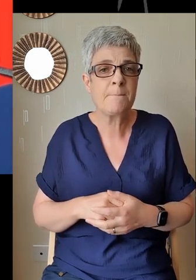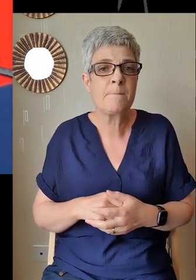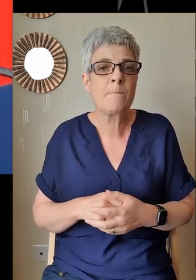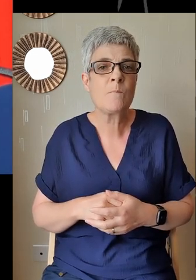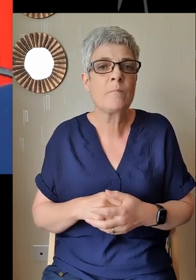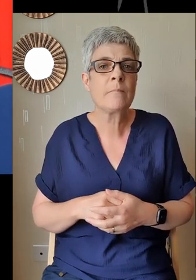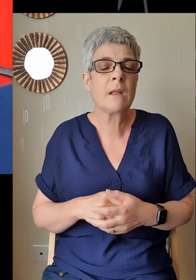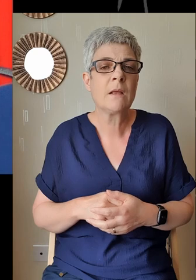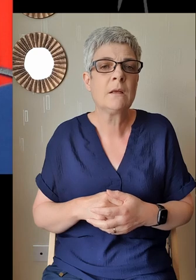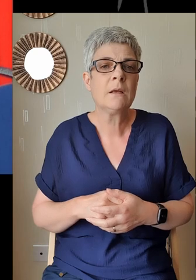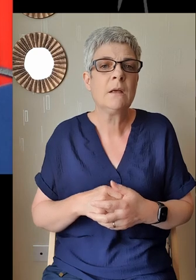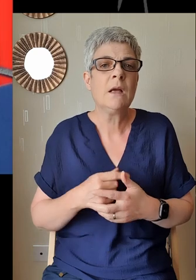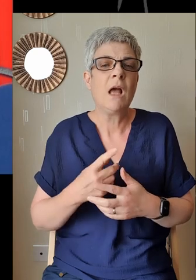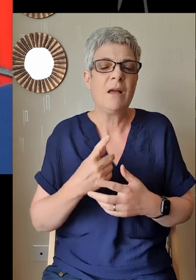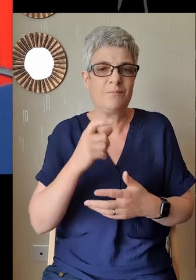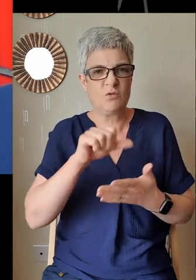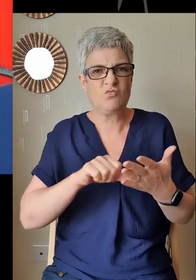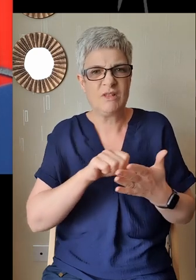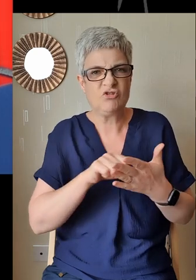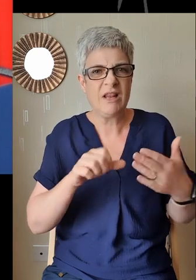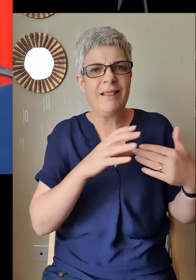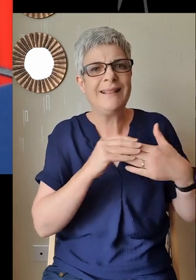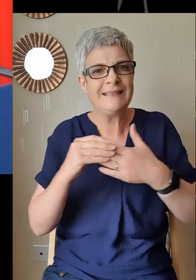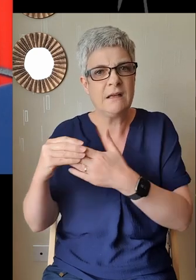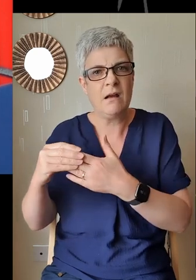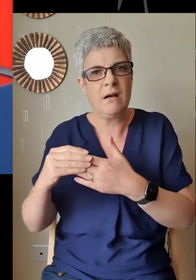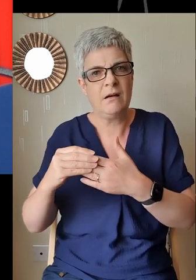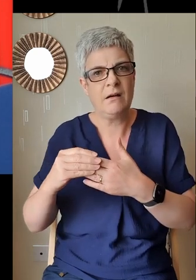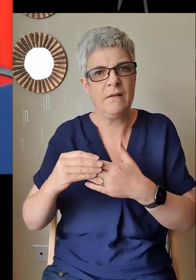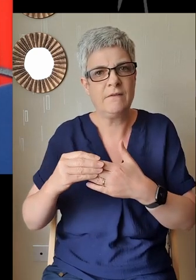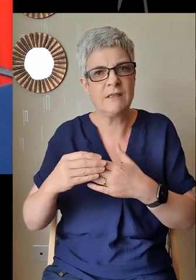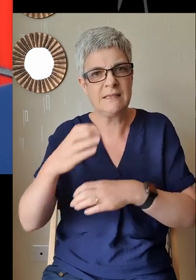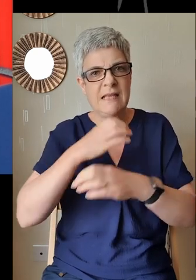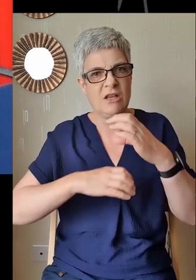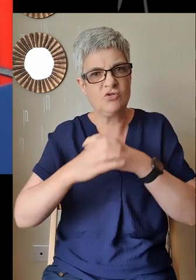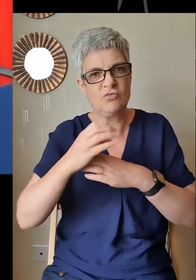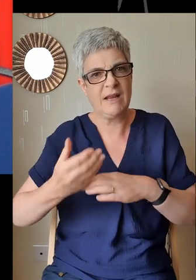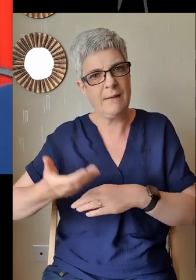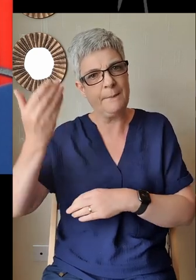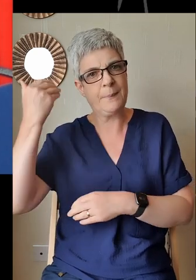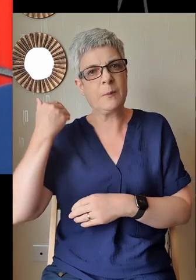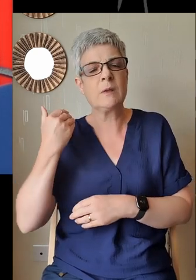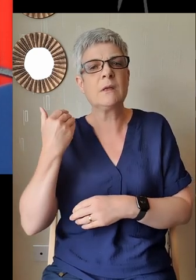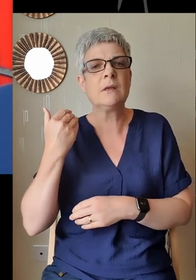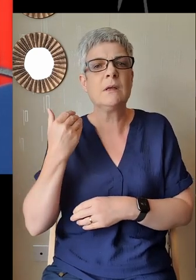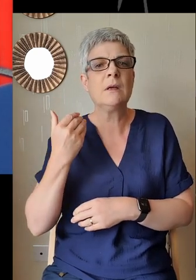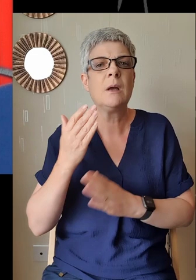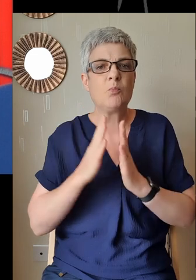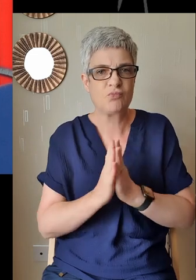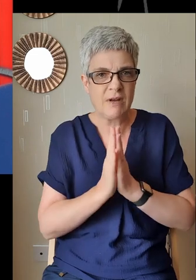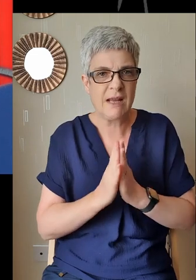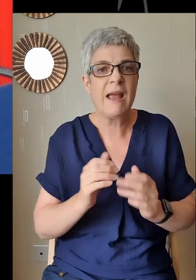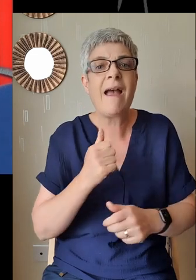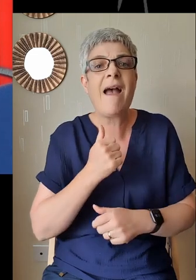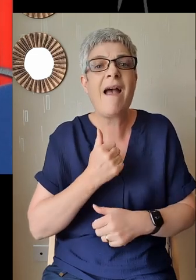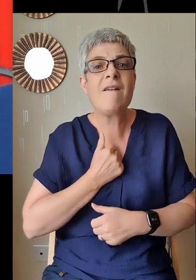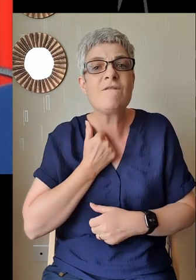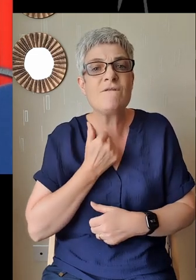One Christian leader of the last century used to pray this every morning.